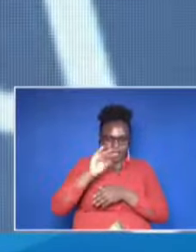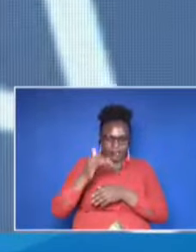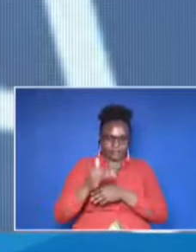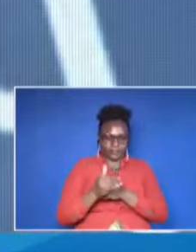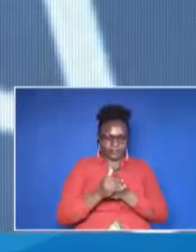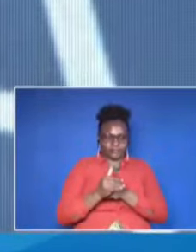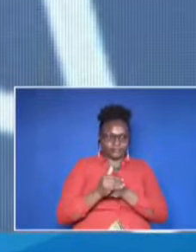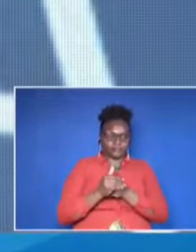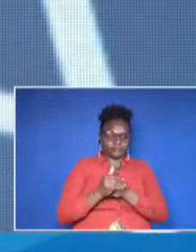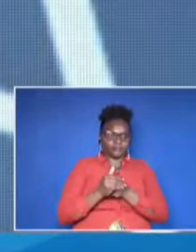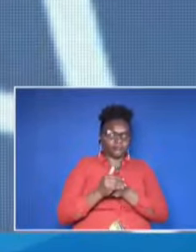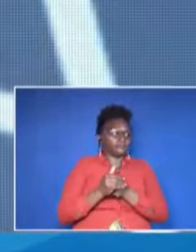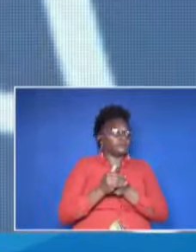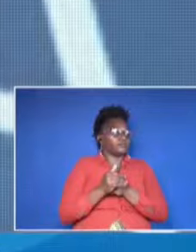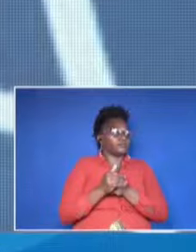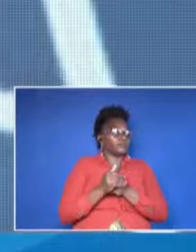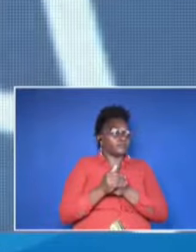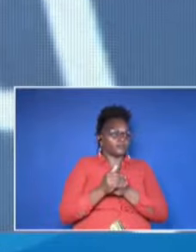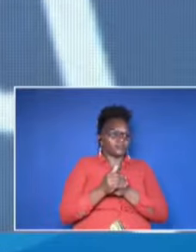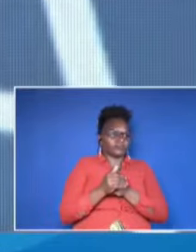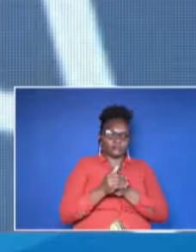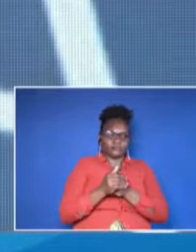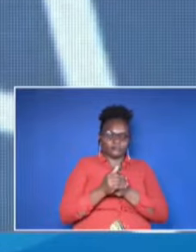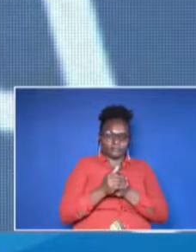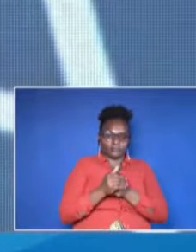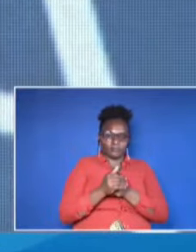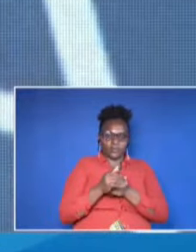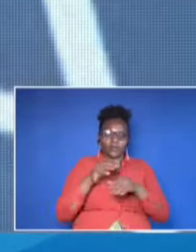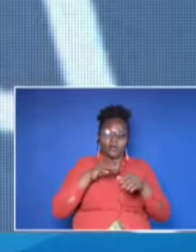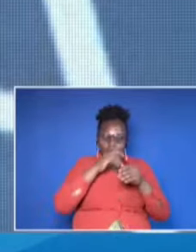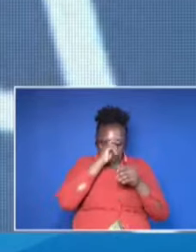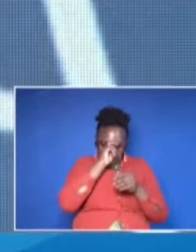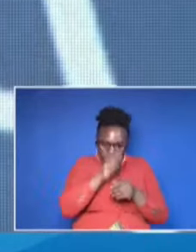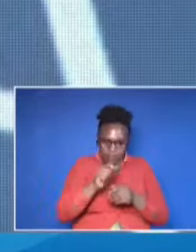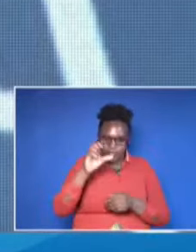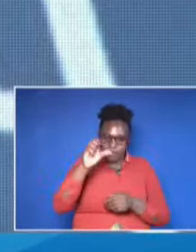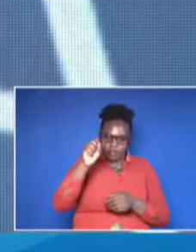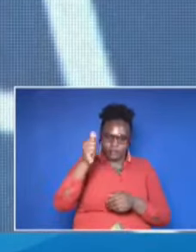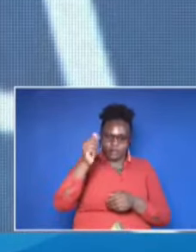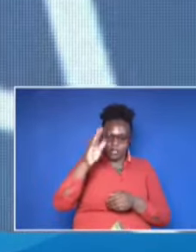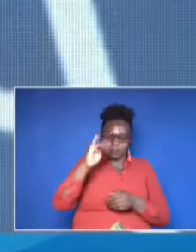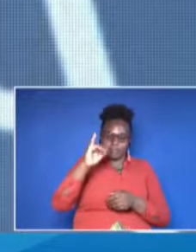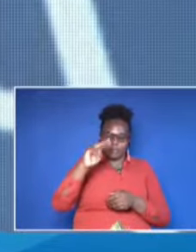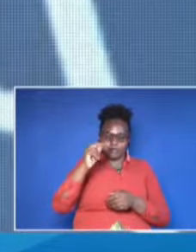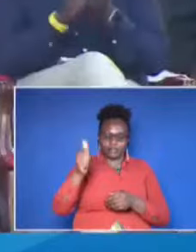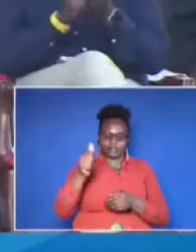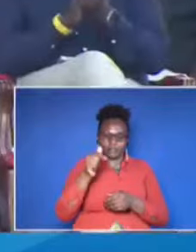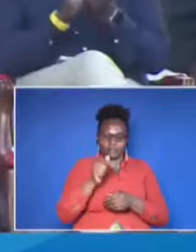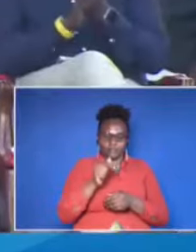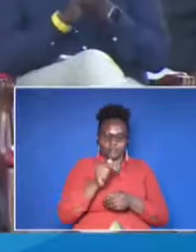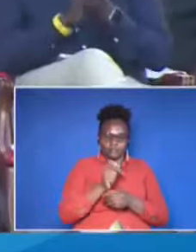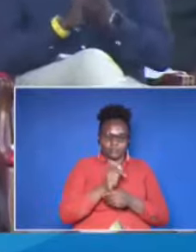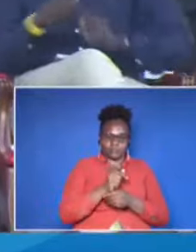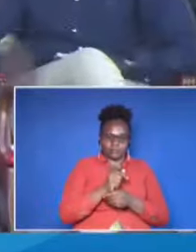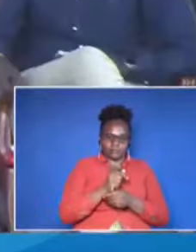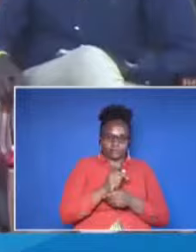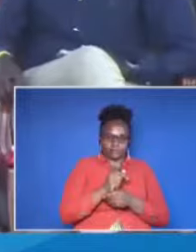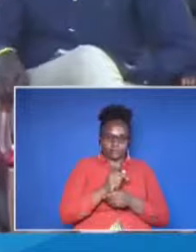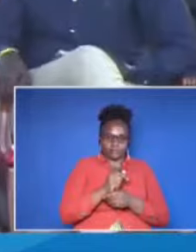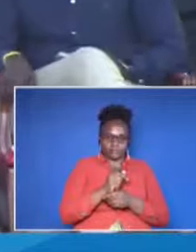mamais tonight honorable Sabina we have honorable